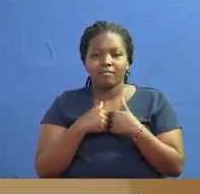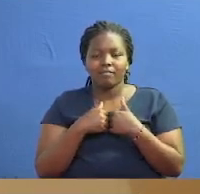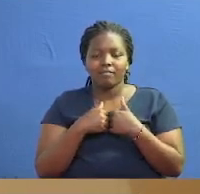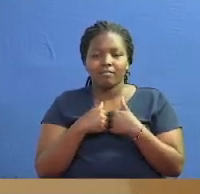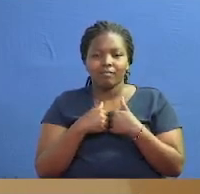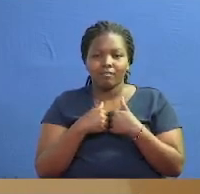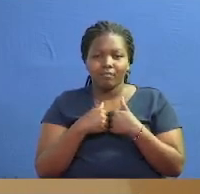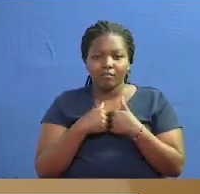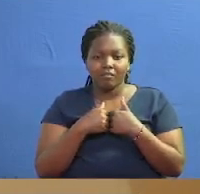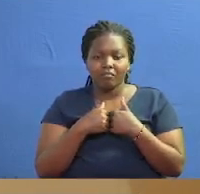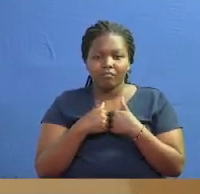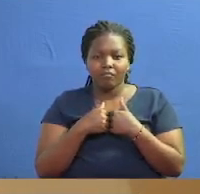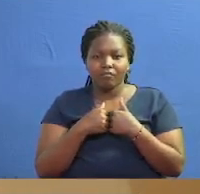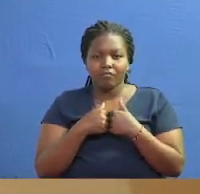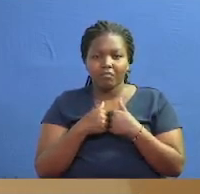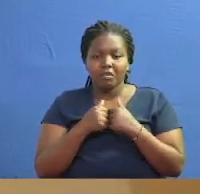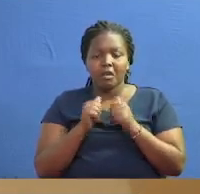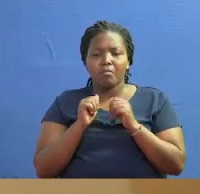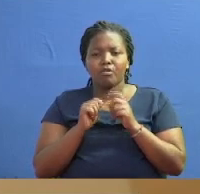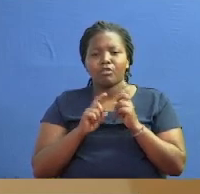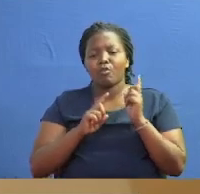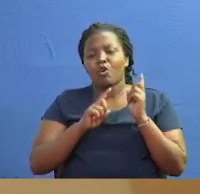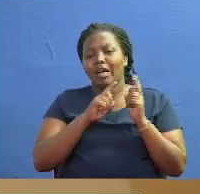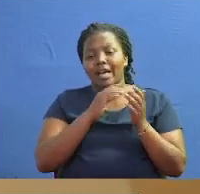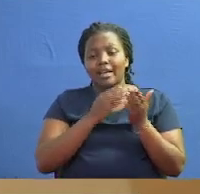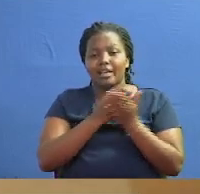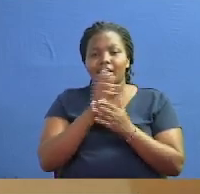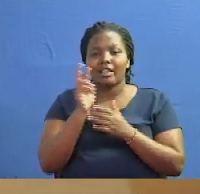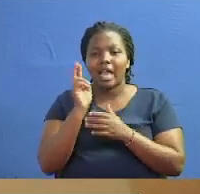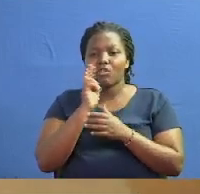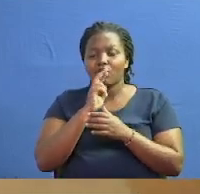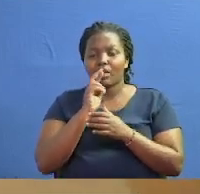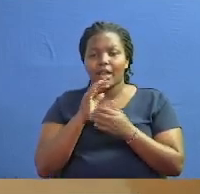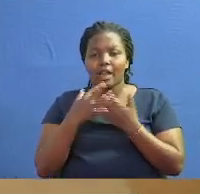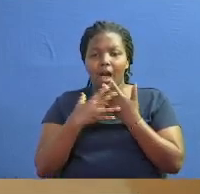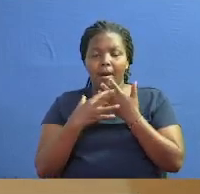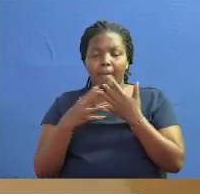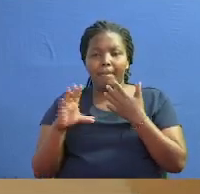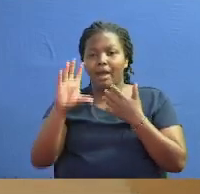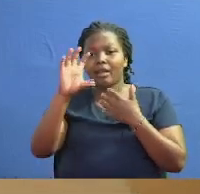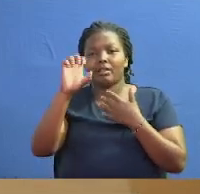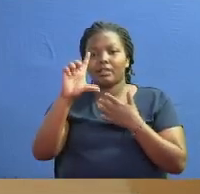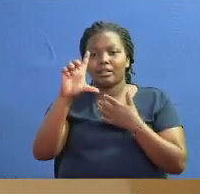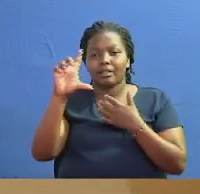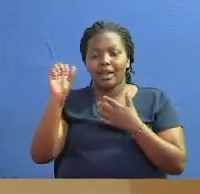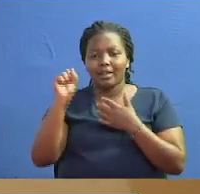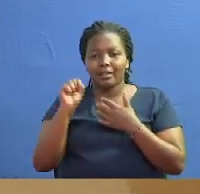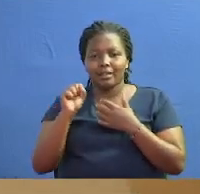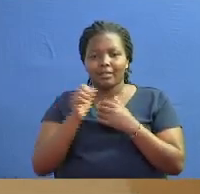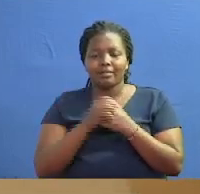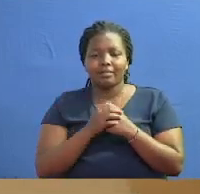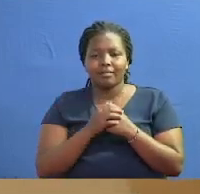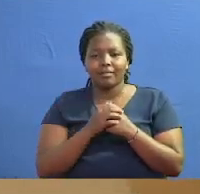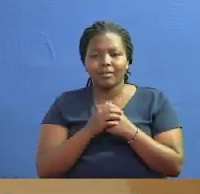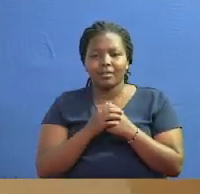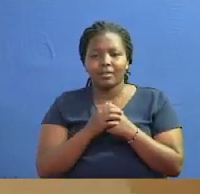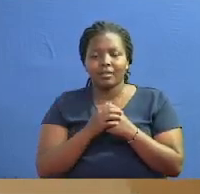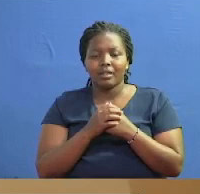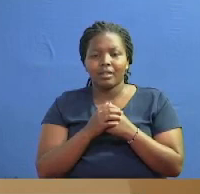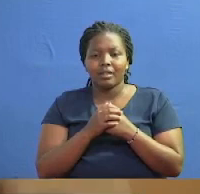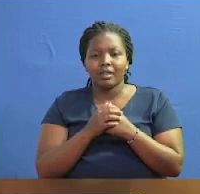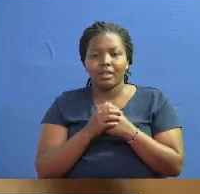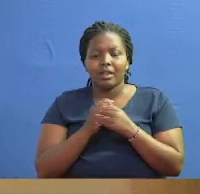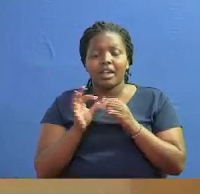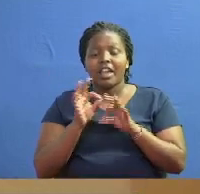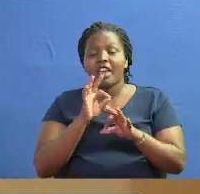component is usually carried in the red blood cell. So the thing about the malaria is that if someone